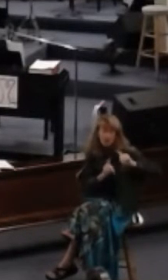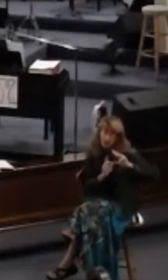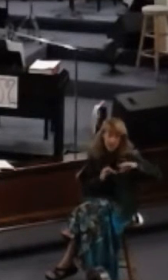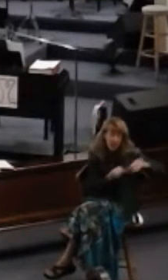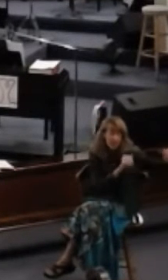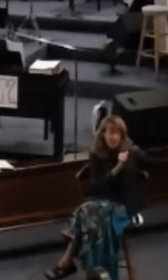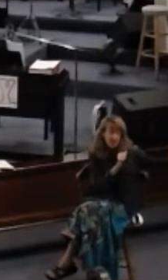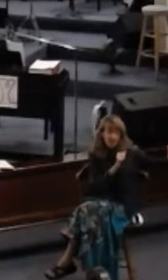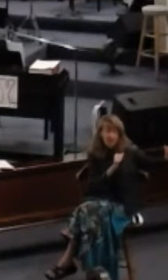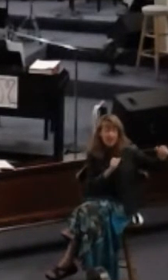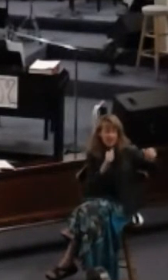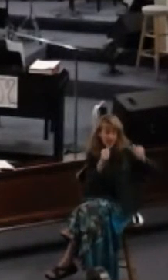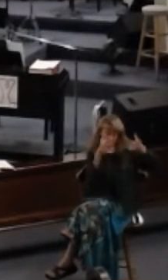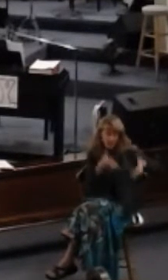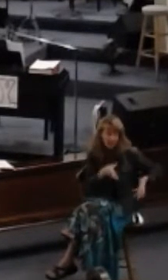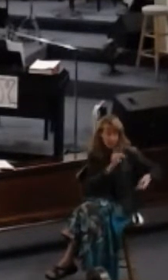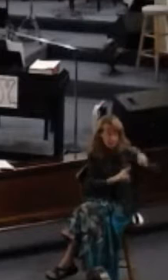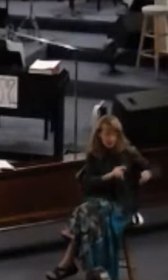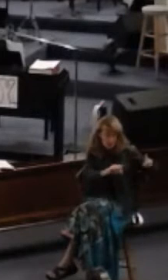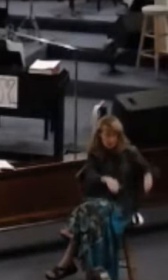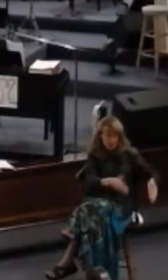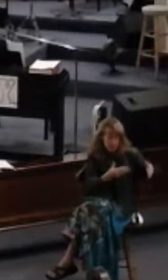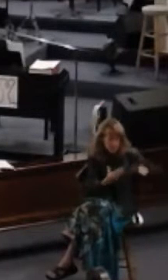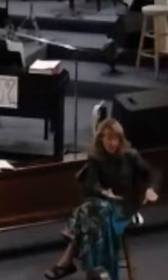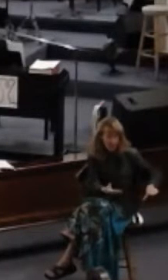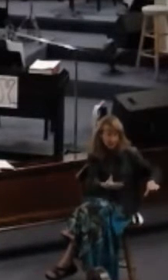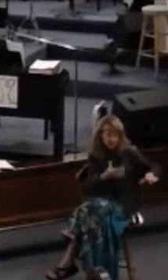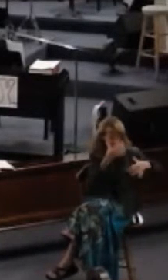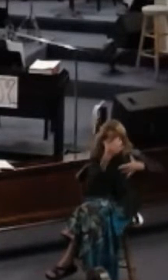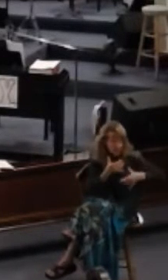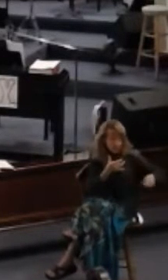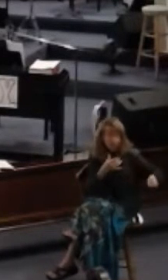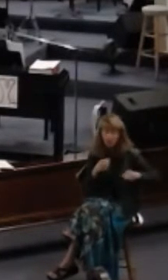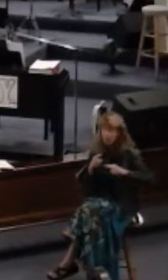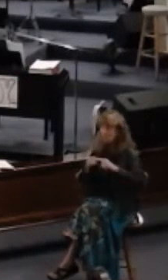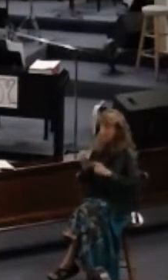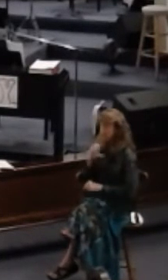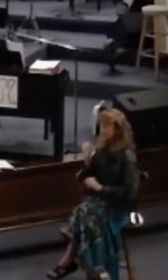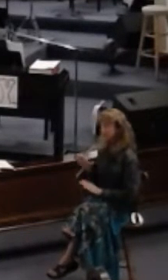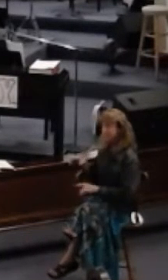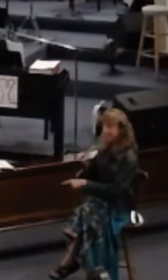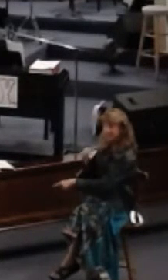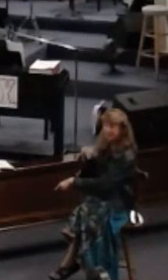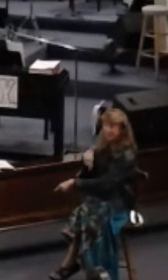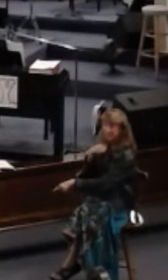streets, half dead and dying. But Christians who didn't fear death